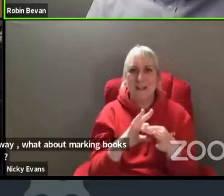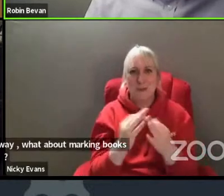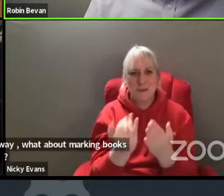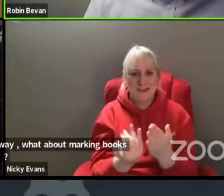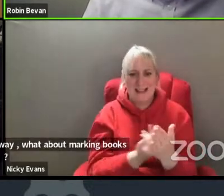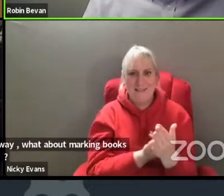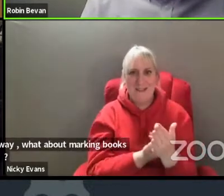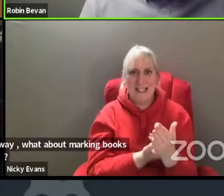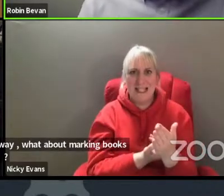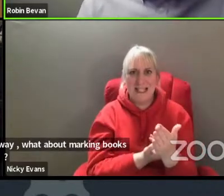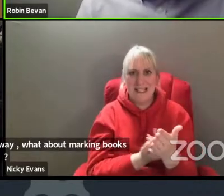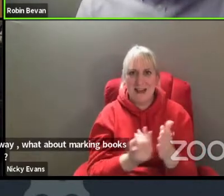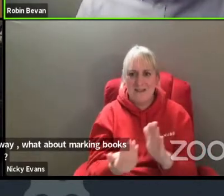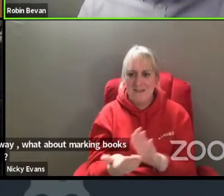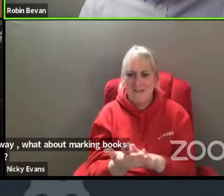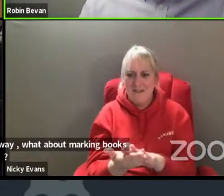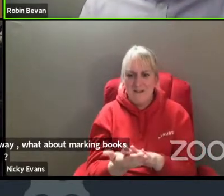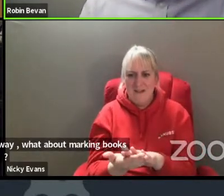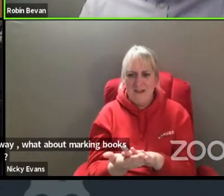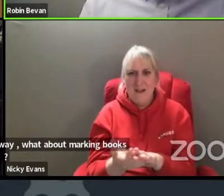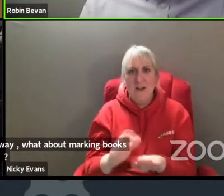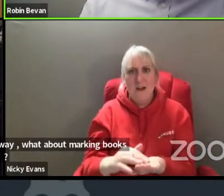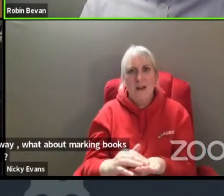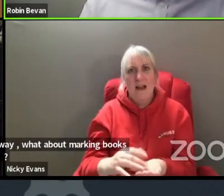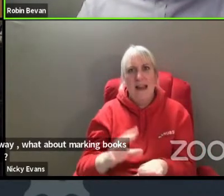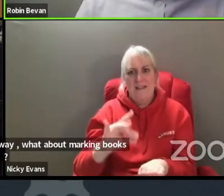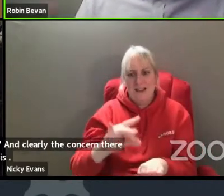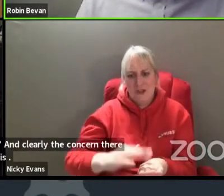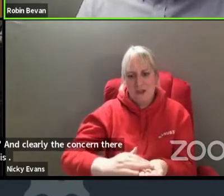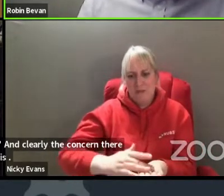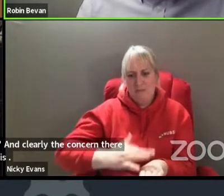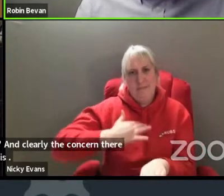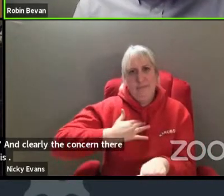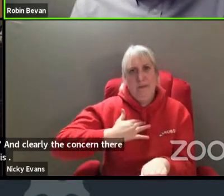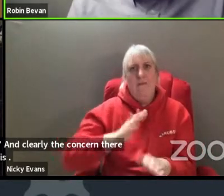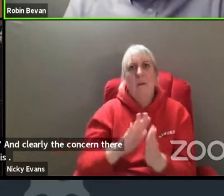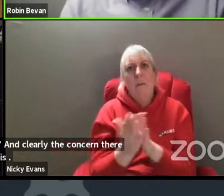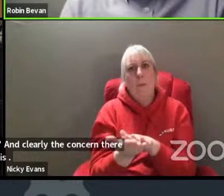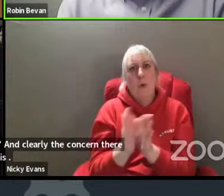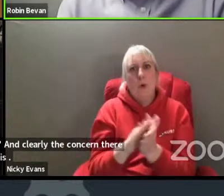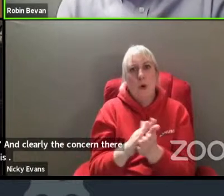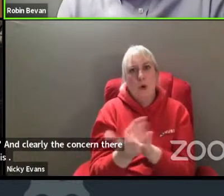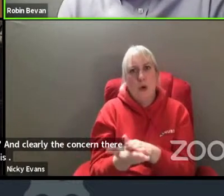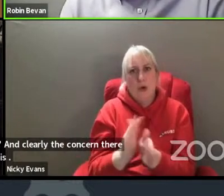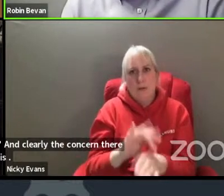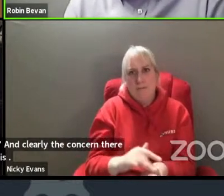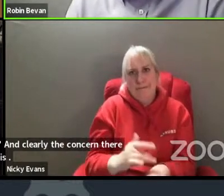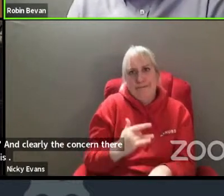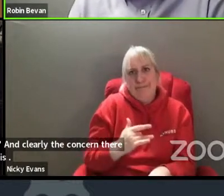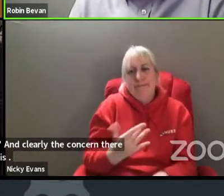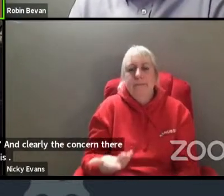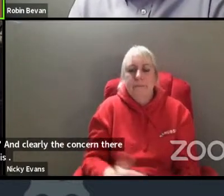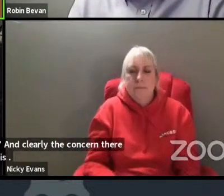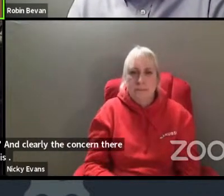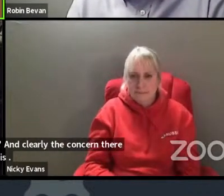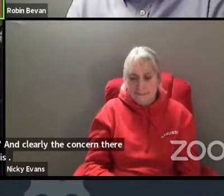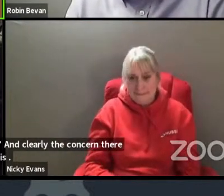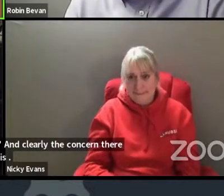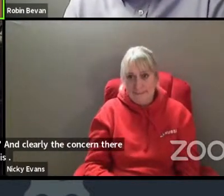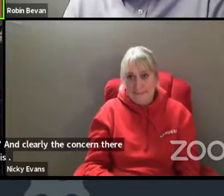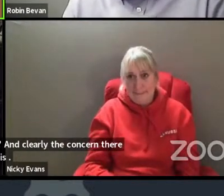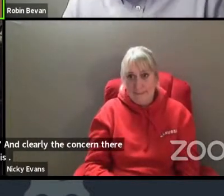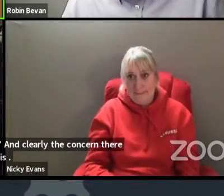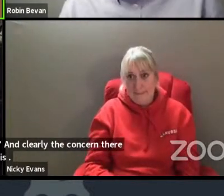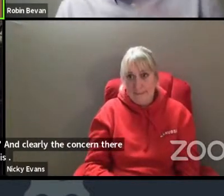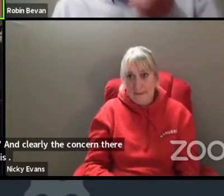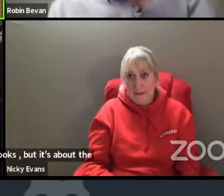around transmission through touch. So if you could take that set, Mary, that would be fantastic. Thank you. Okay, thank you. So